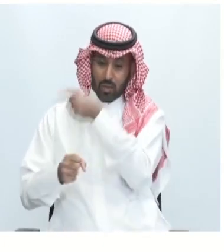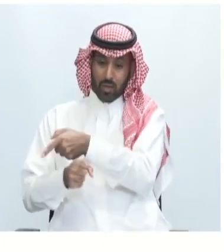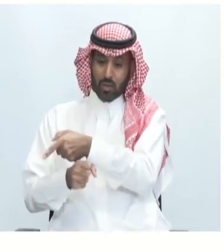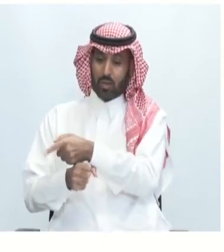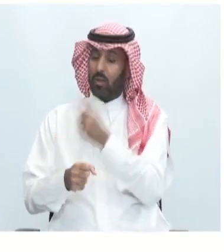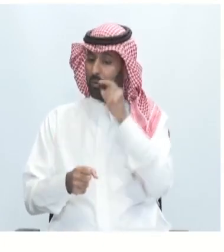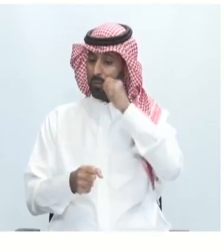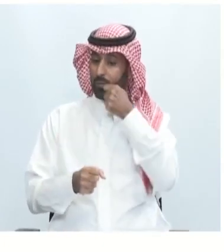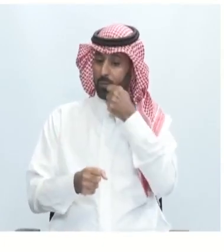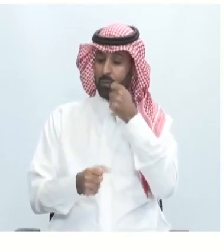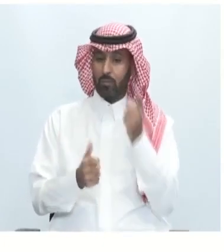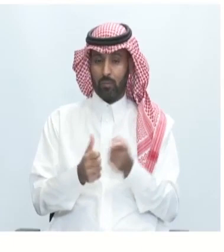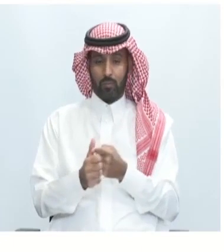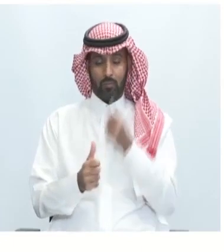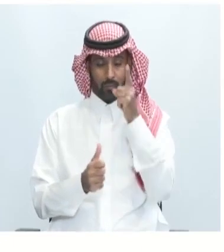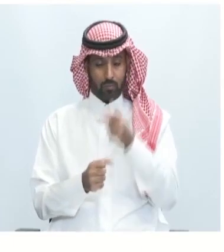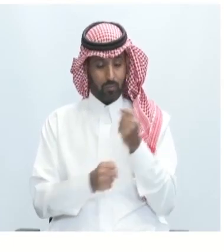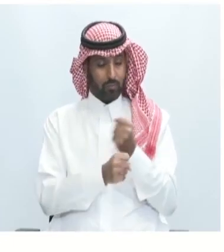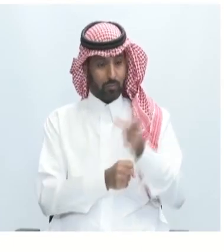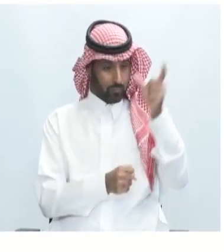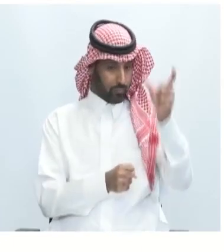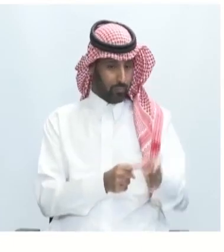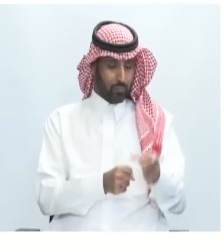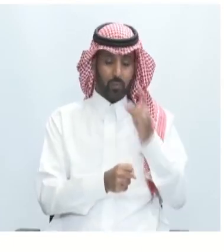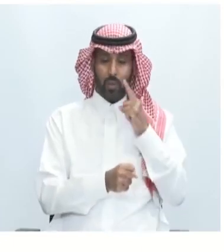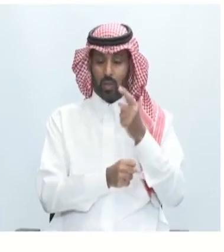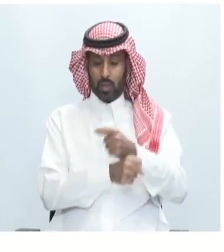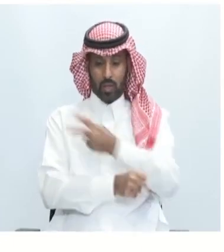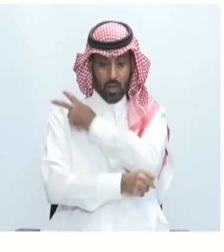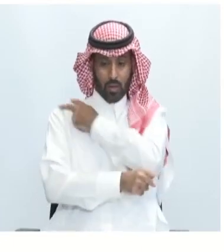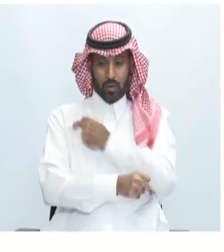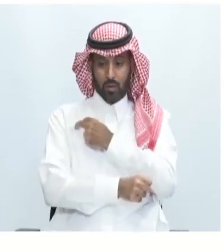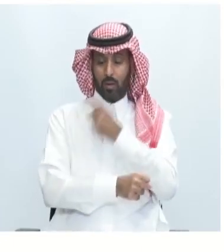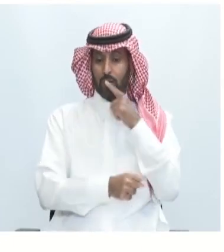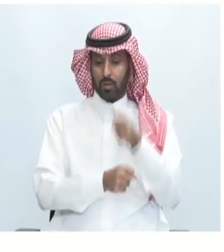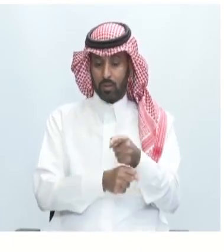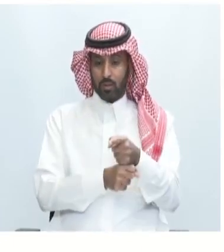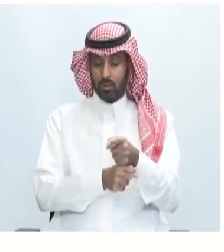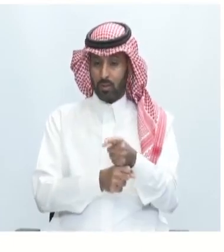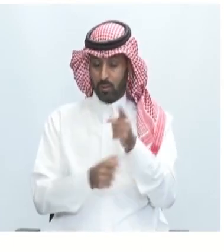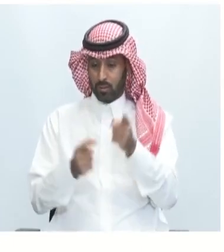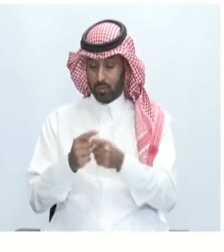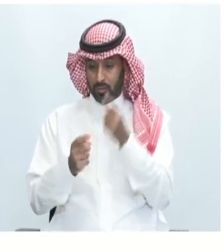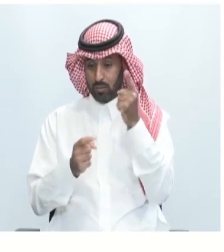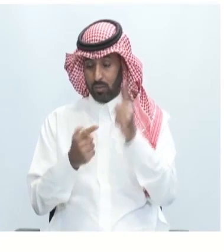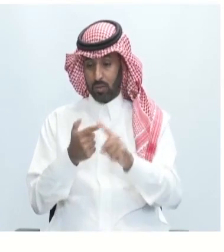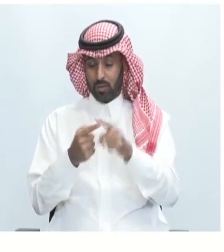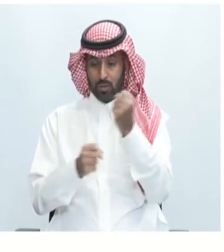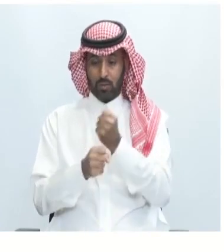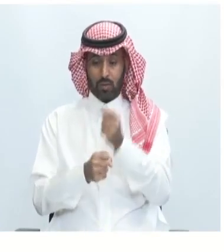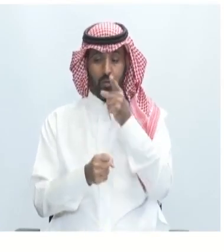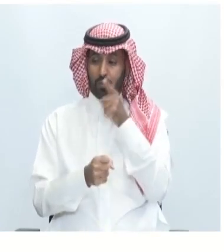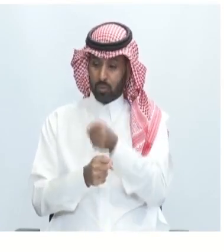is the men. Again, the subject here is the police. They accused, so this is the action verb here.